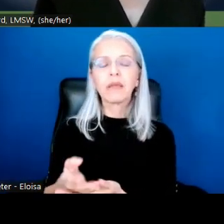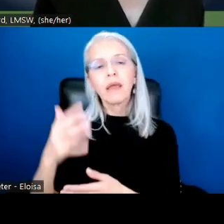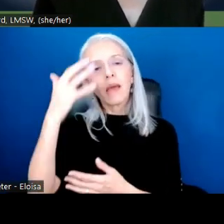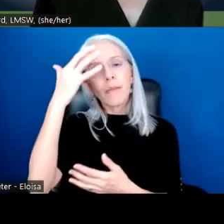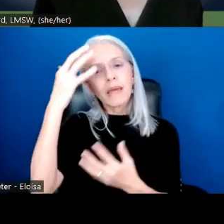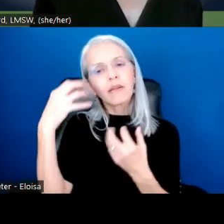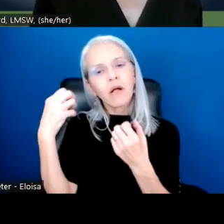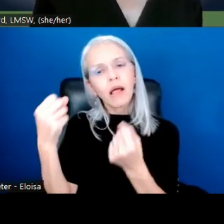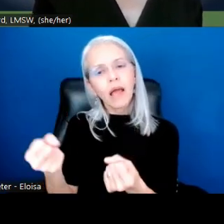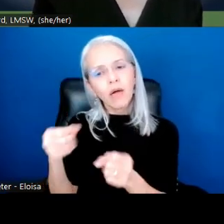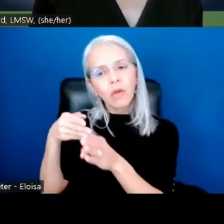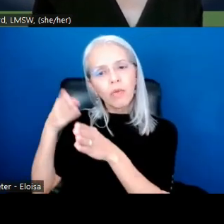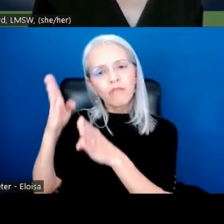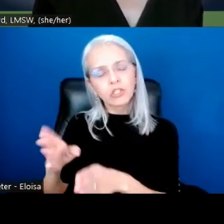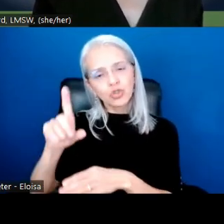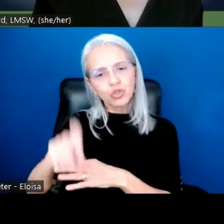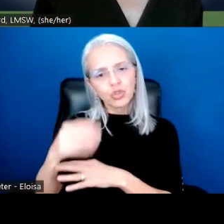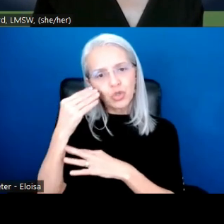health professionals should know.